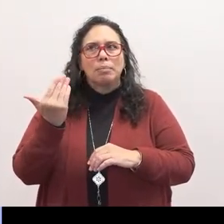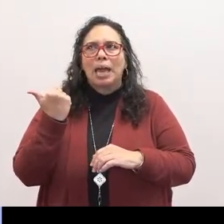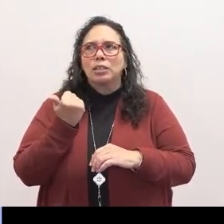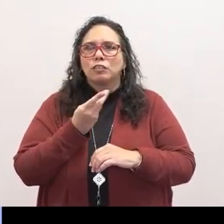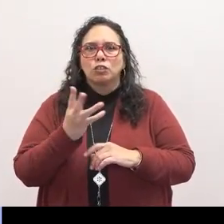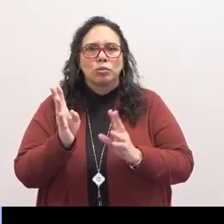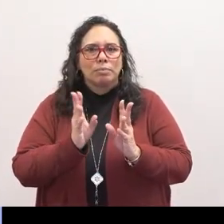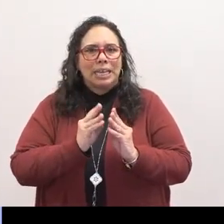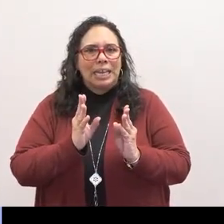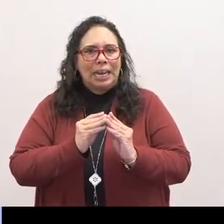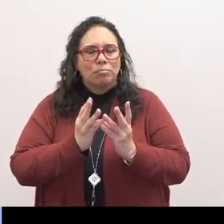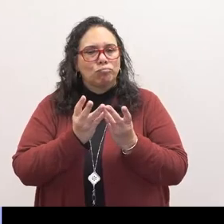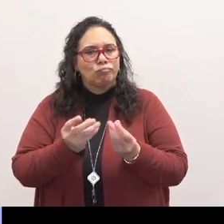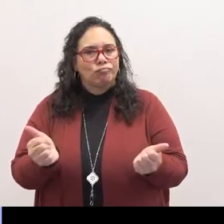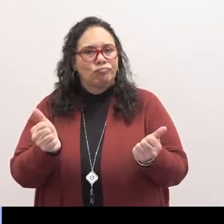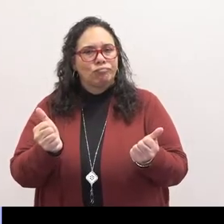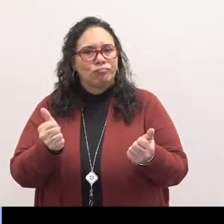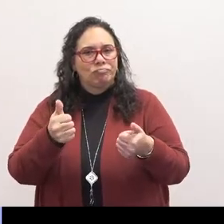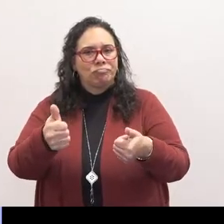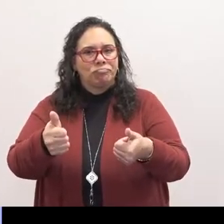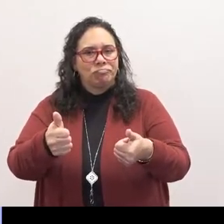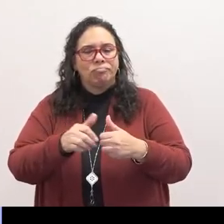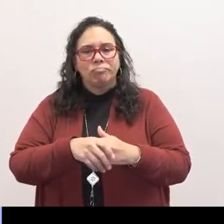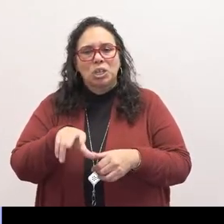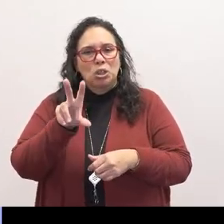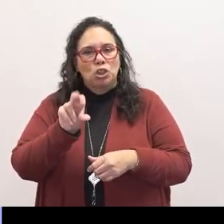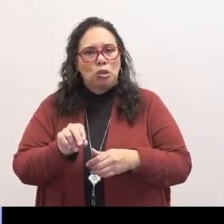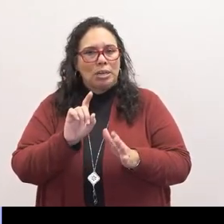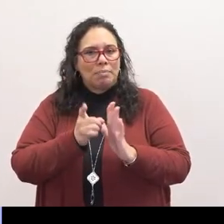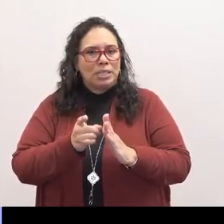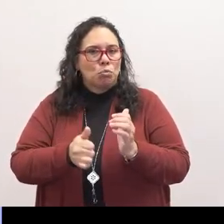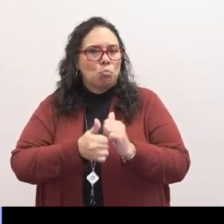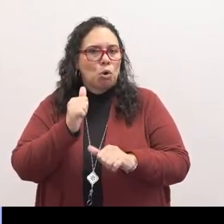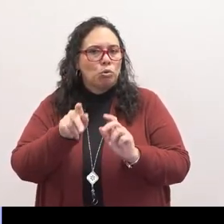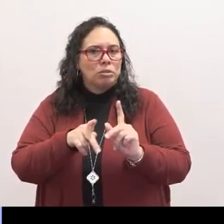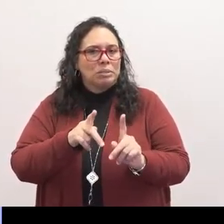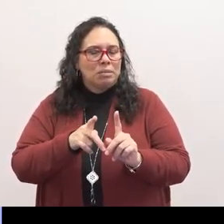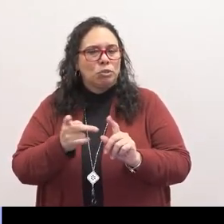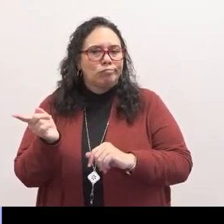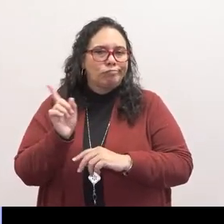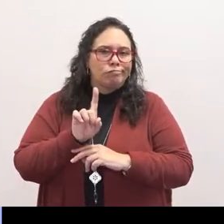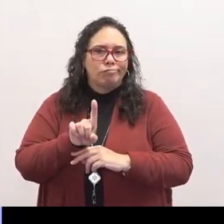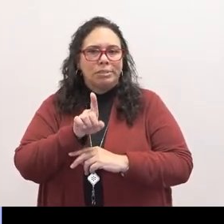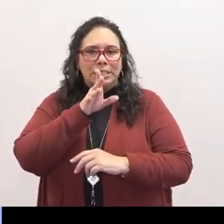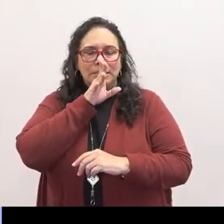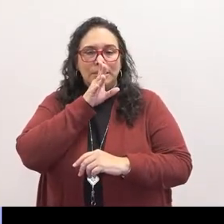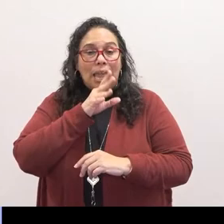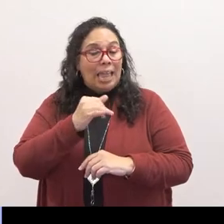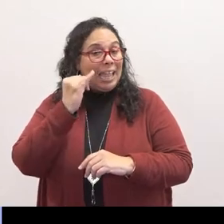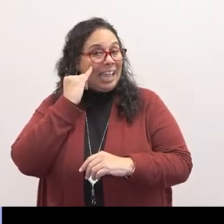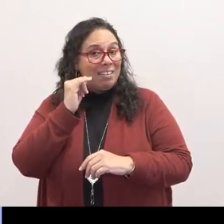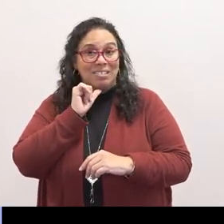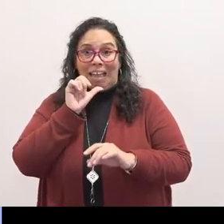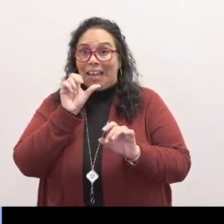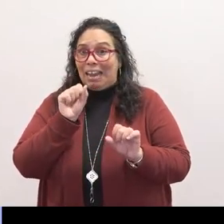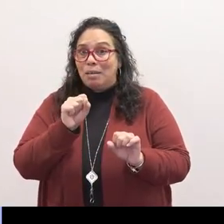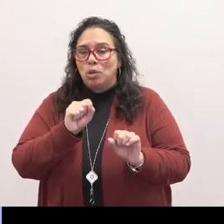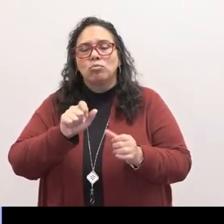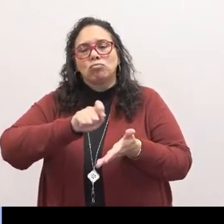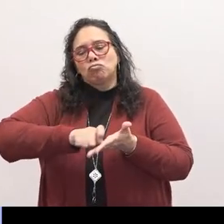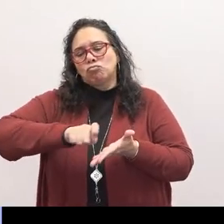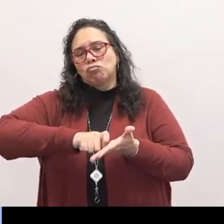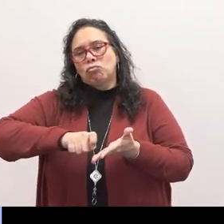meetings where that has worked out just fine, right? By 30 minutes, we get most people on. And when people aren't able to speak, they're able to leave written